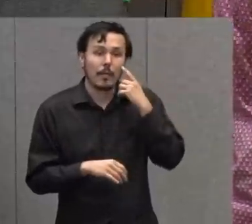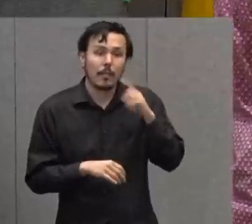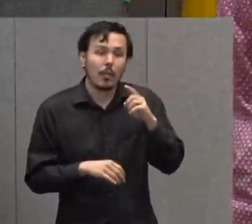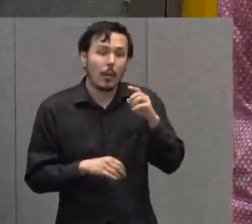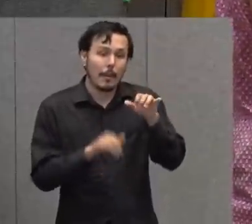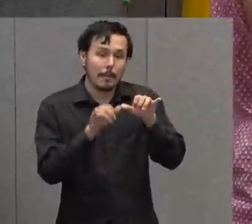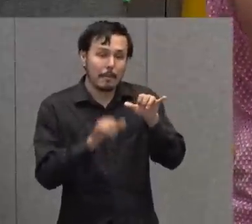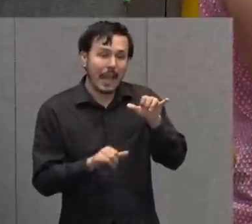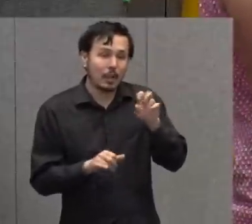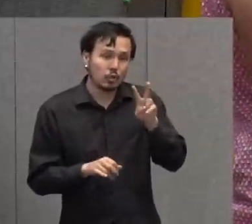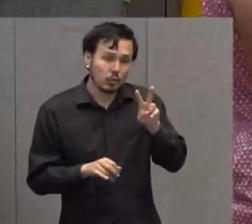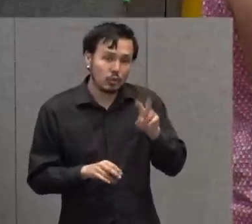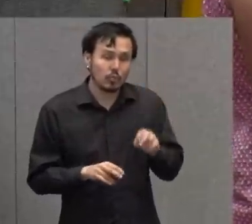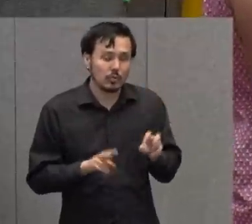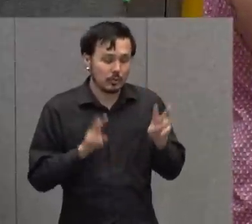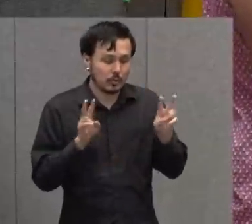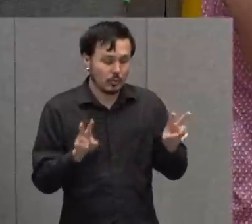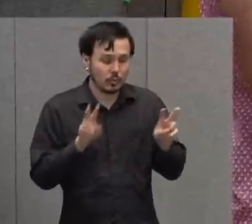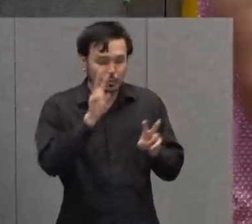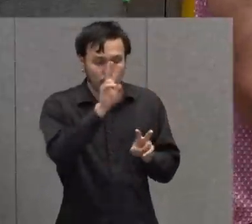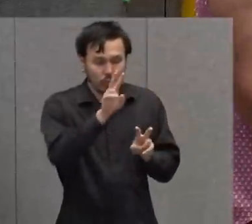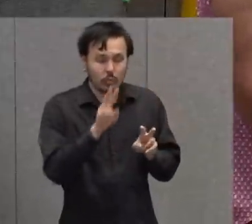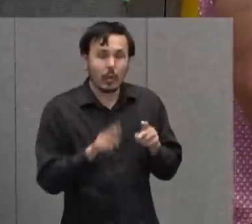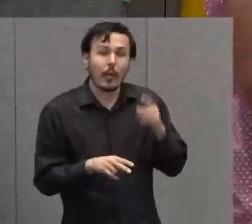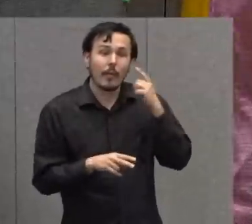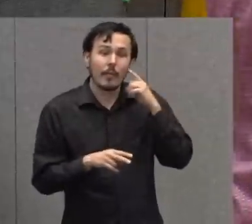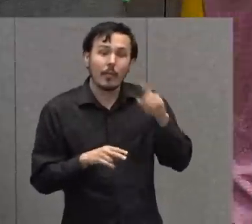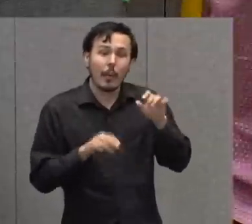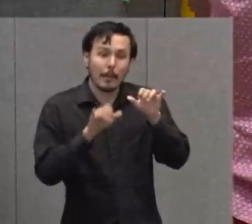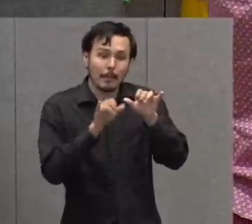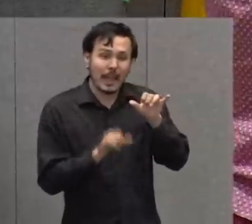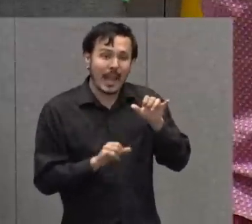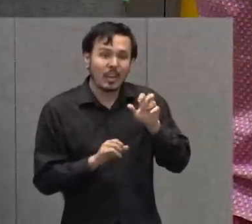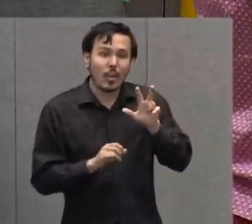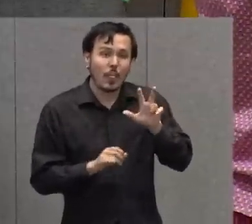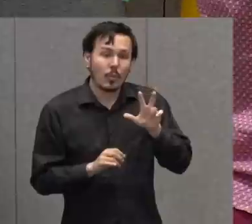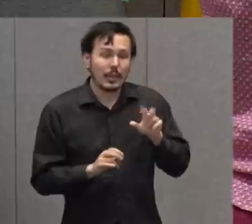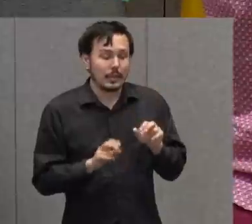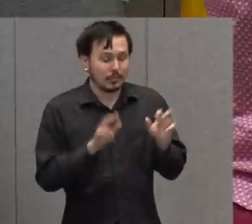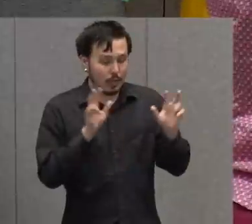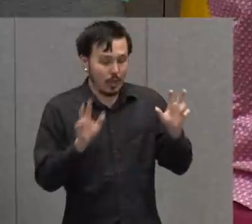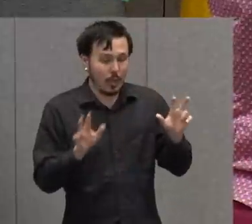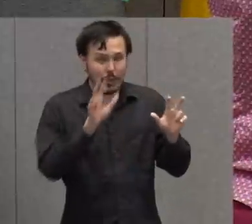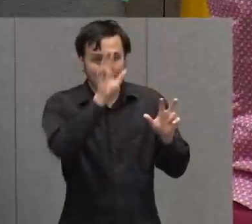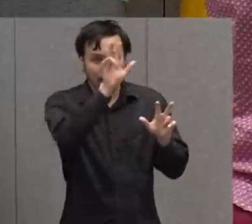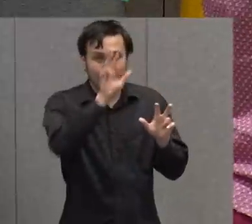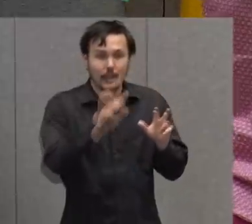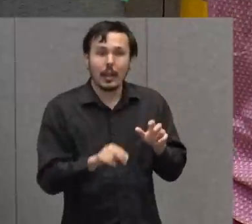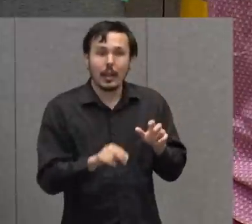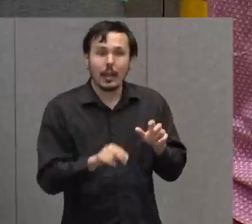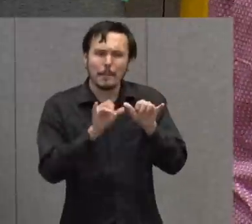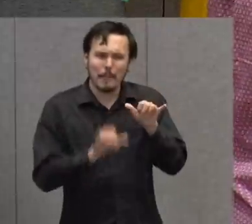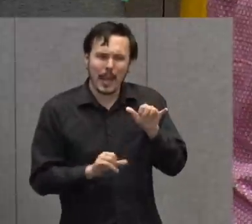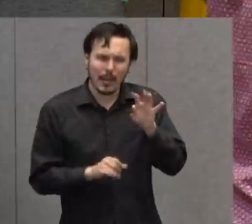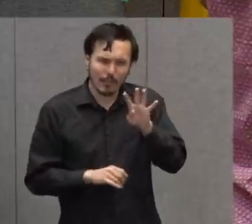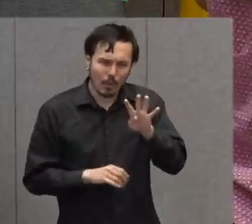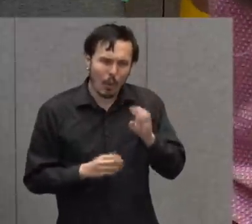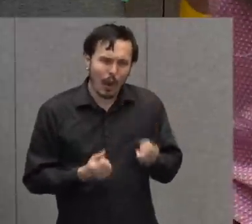each side. Pattern 3, we had 3. So pattern 4 is going to have how much on each